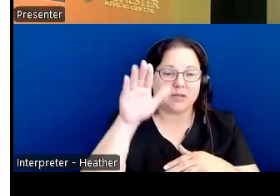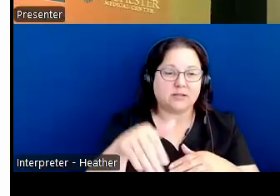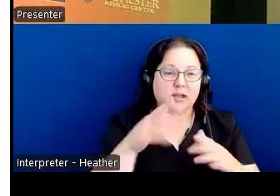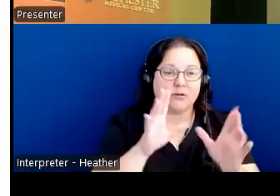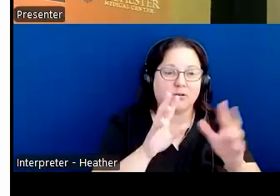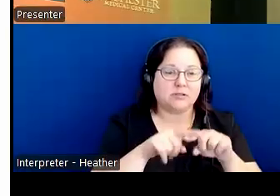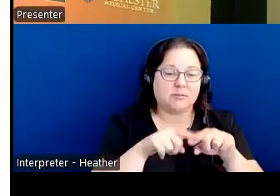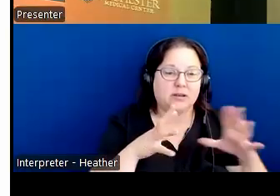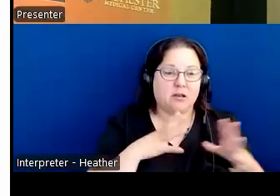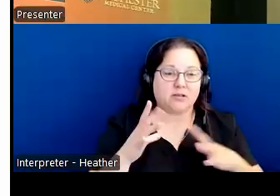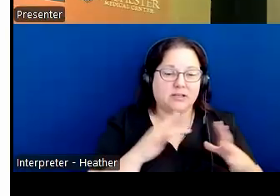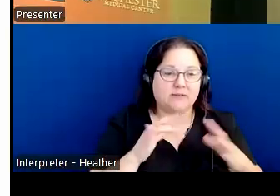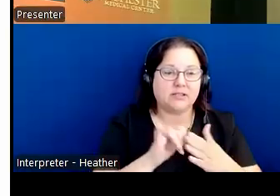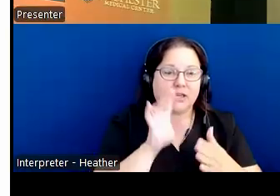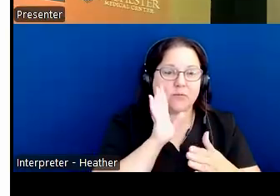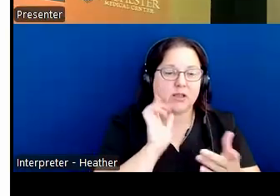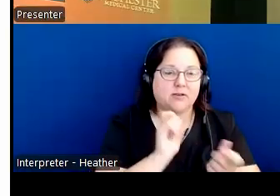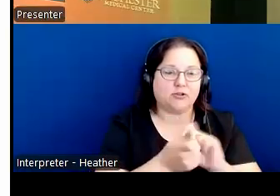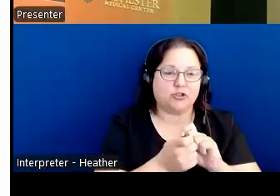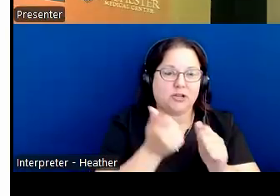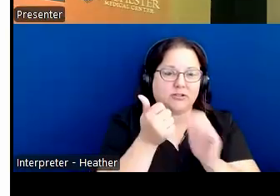that nature, and that there's significant seasonal variation.